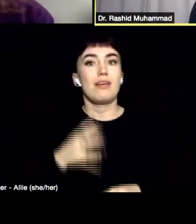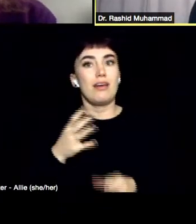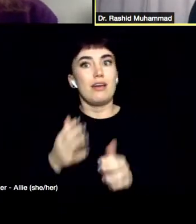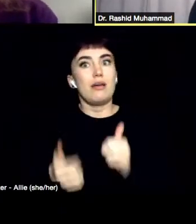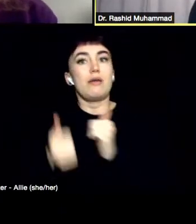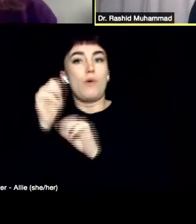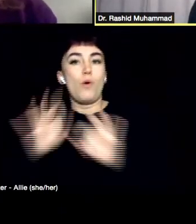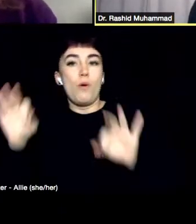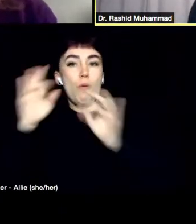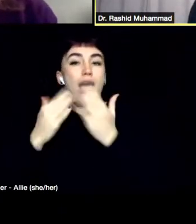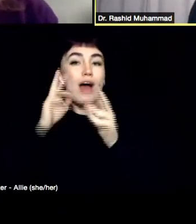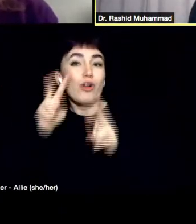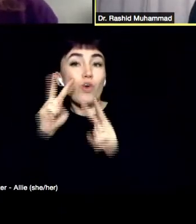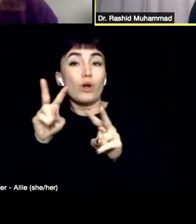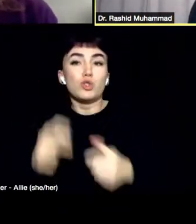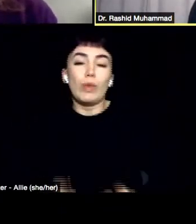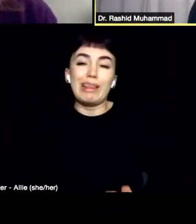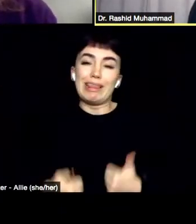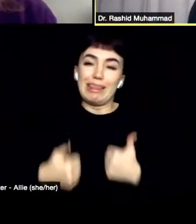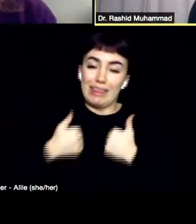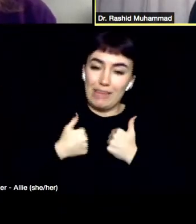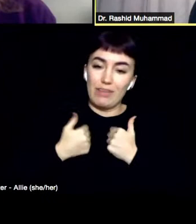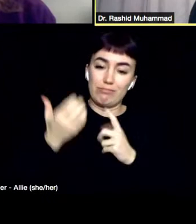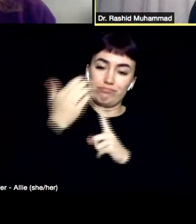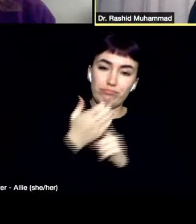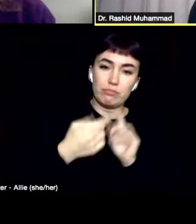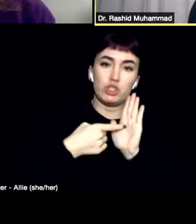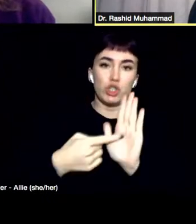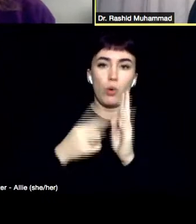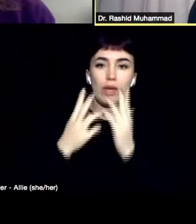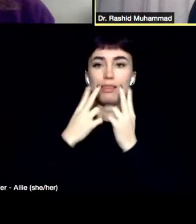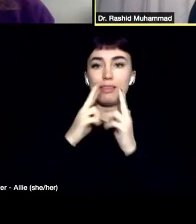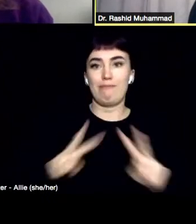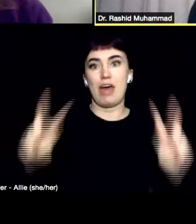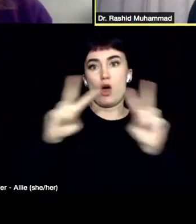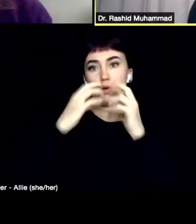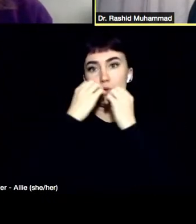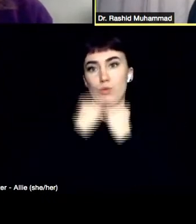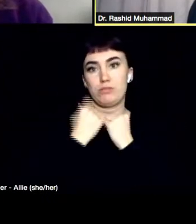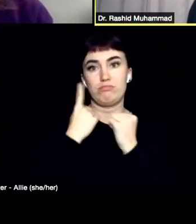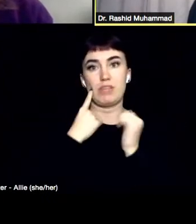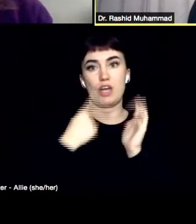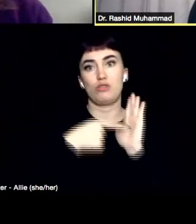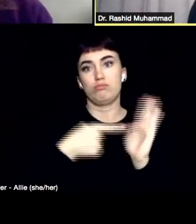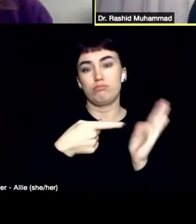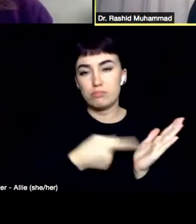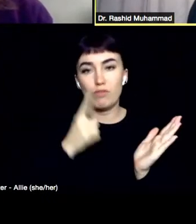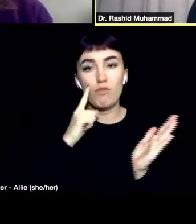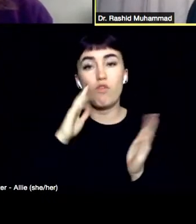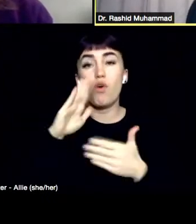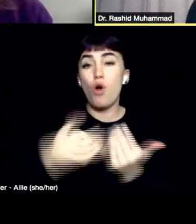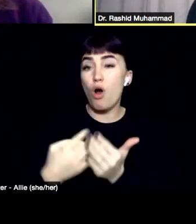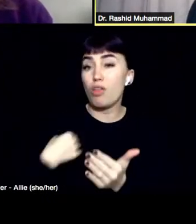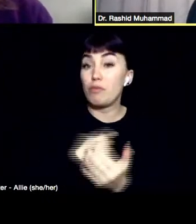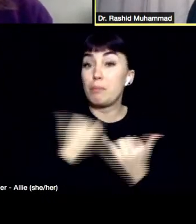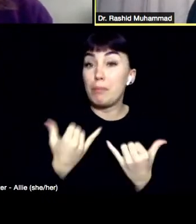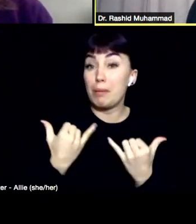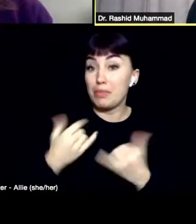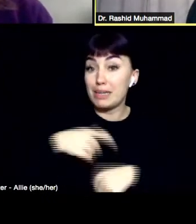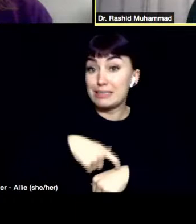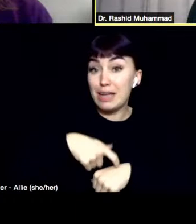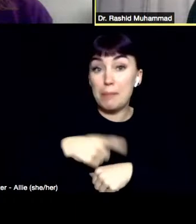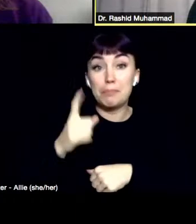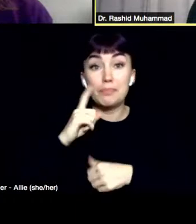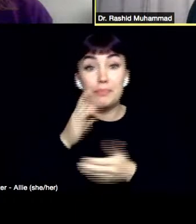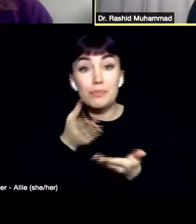living the values that are espoused and reflected in here for all of us. Maybe at this time, we are joined